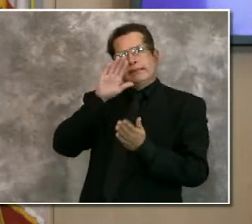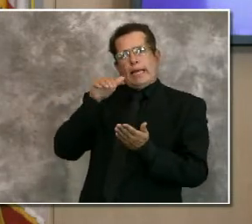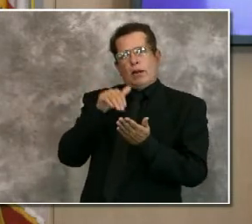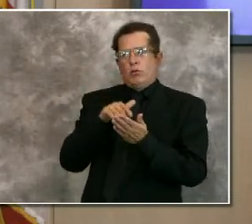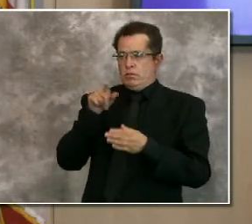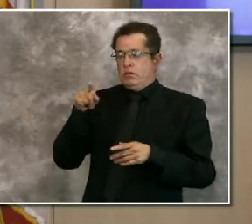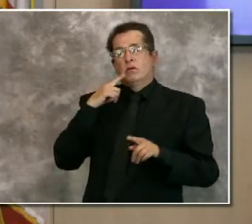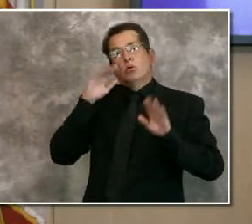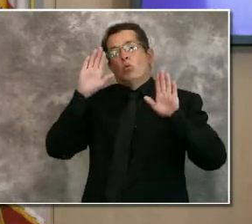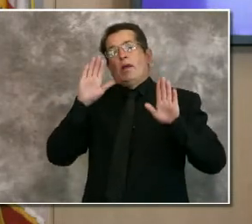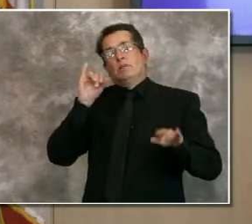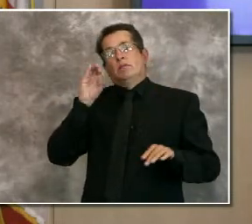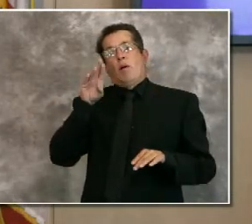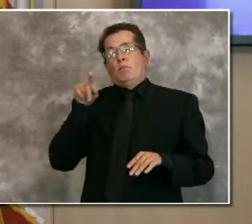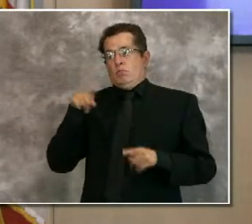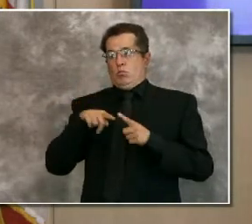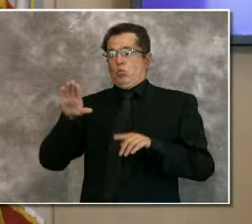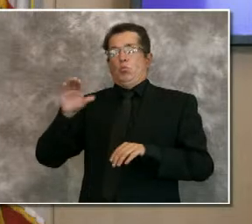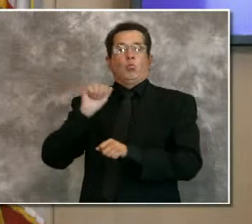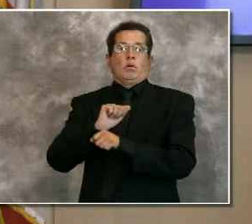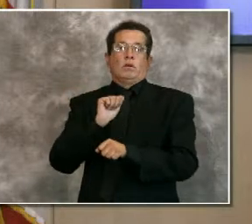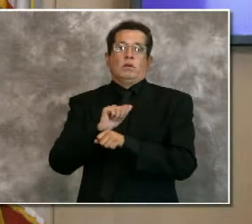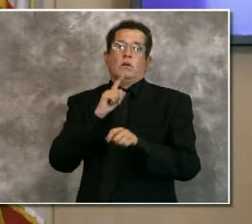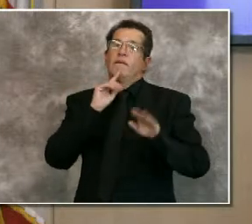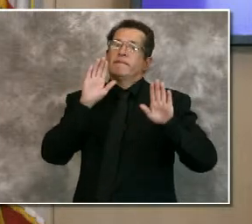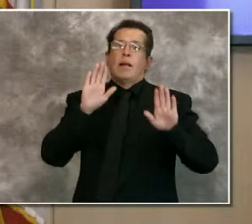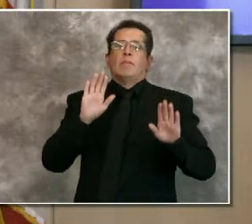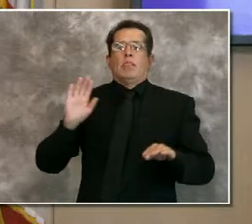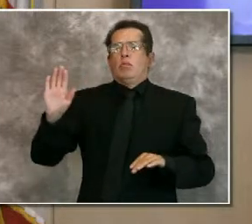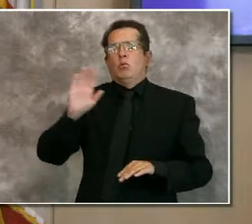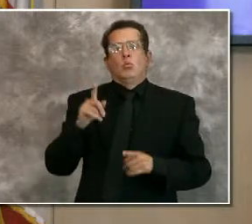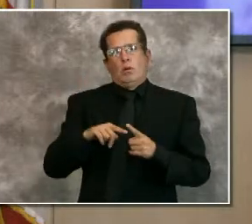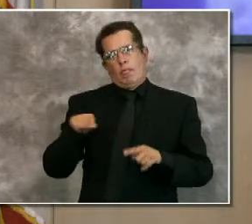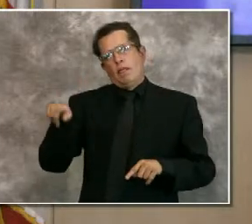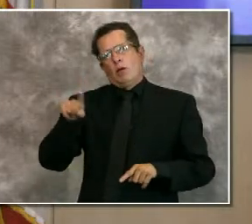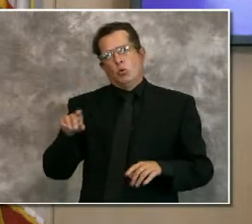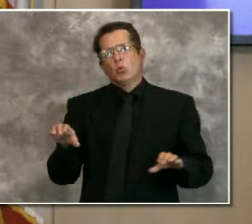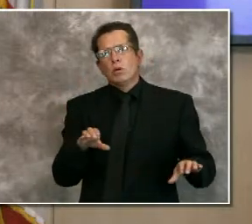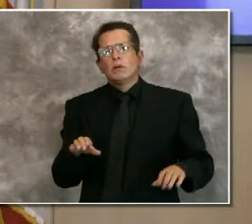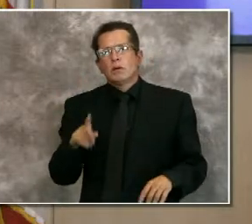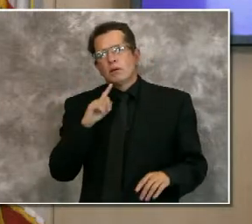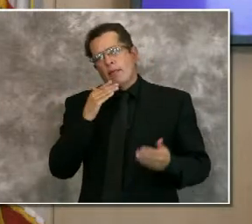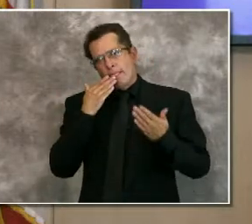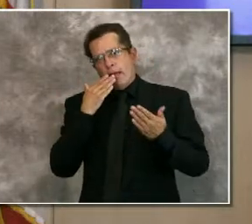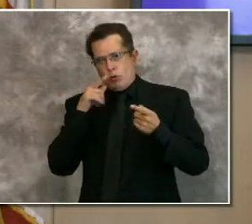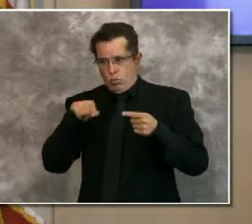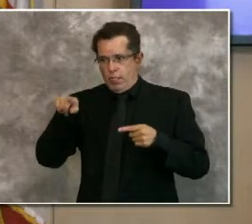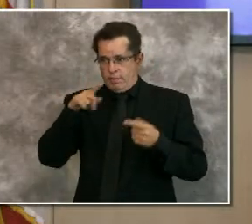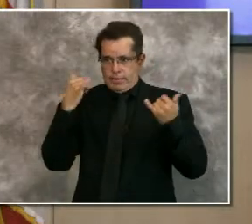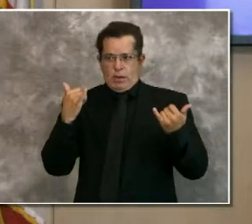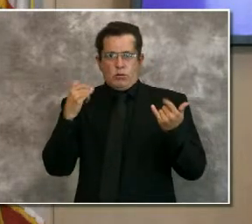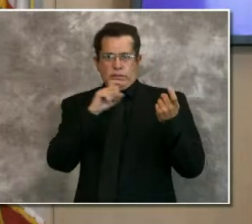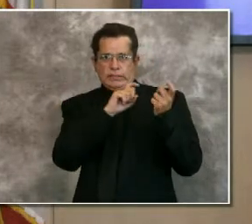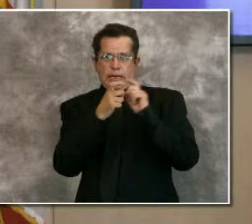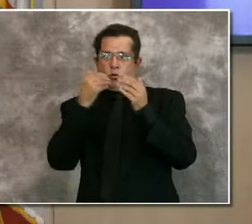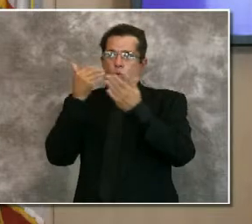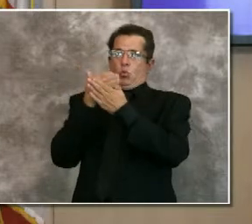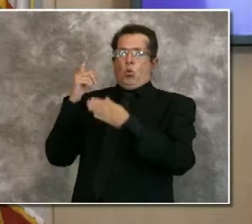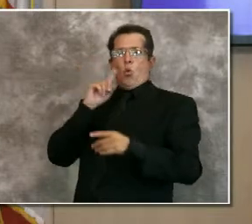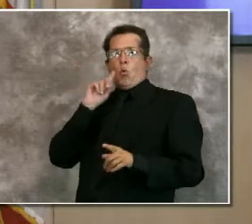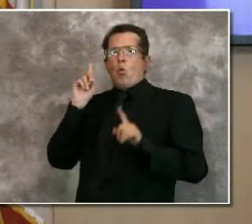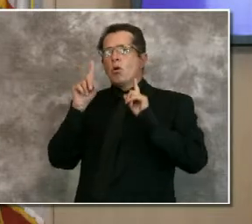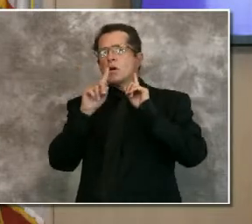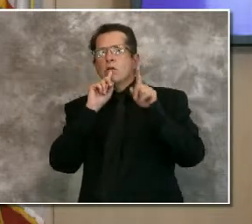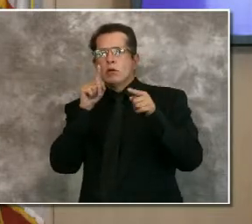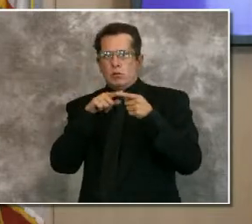job that they're doing. Because of the changes in circumstances and some of the new orders that are coming out, we